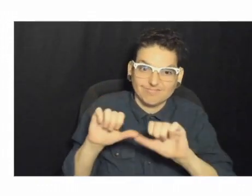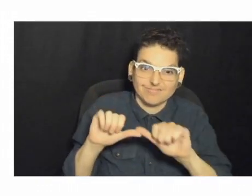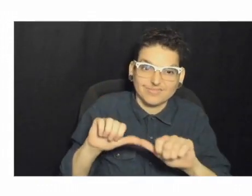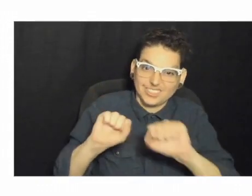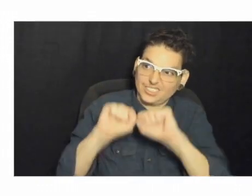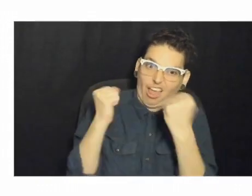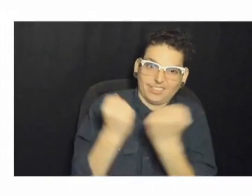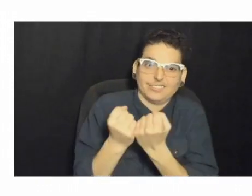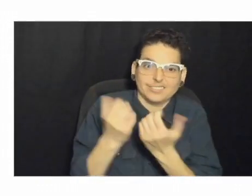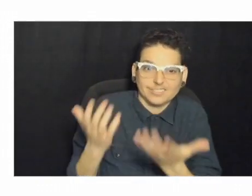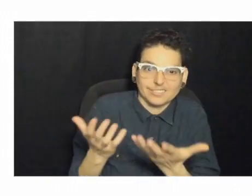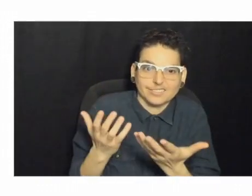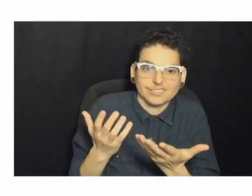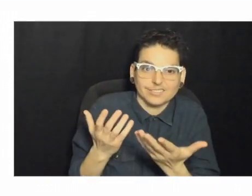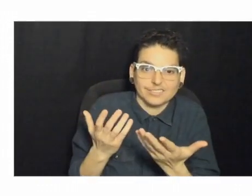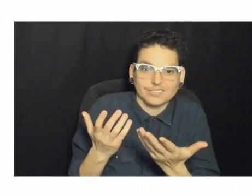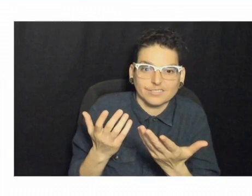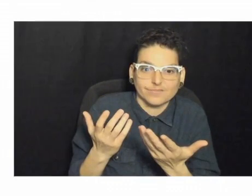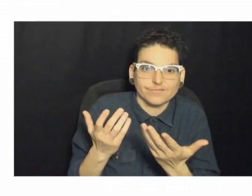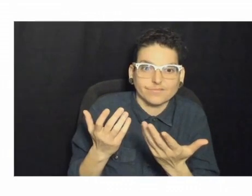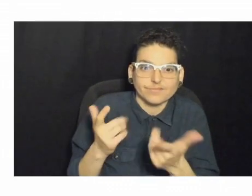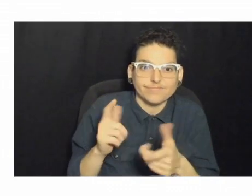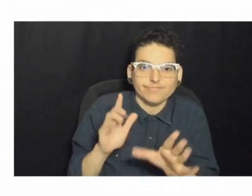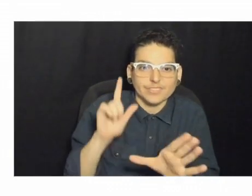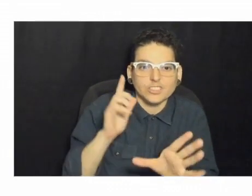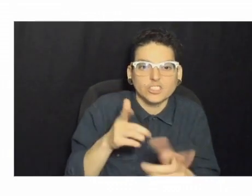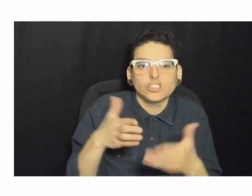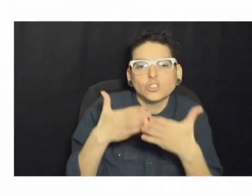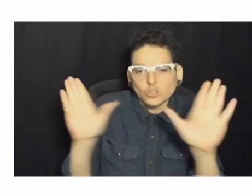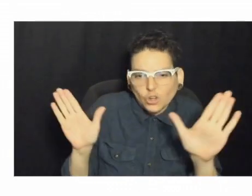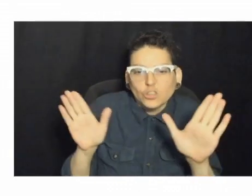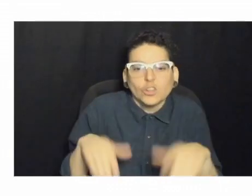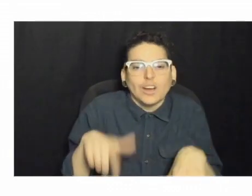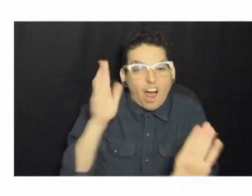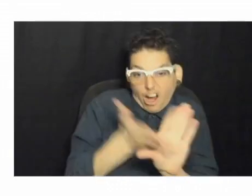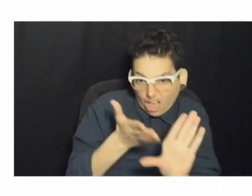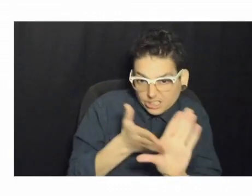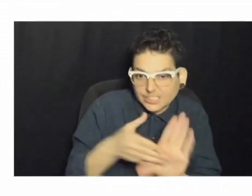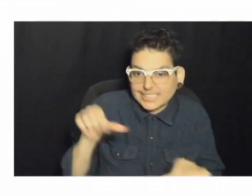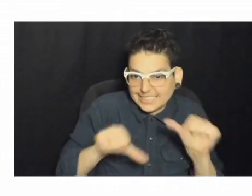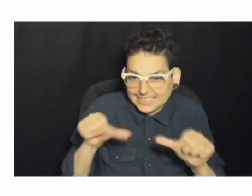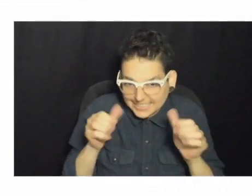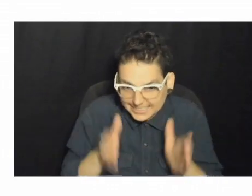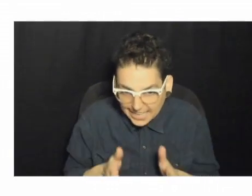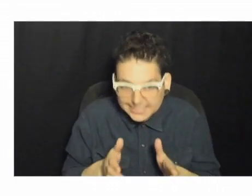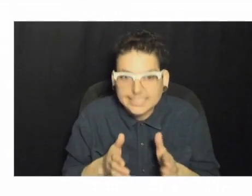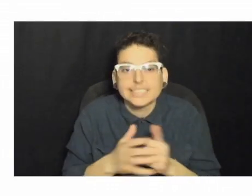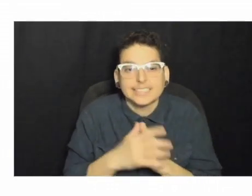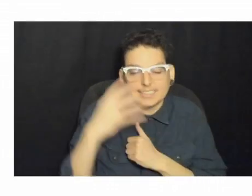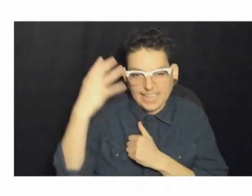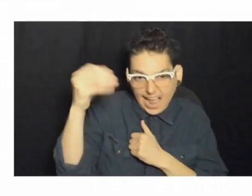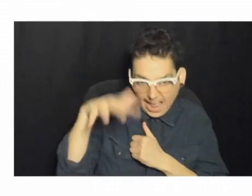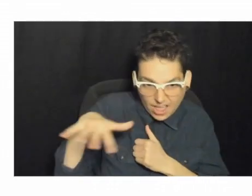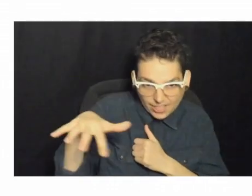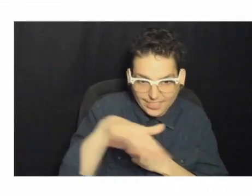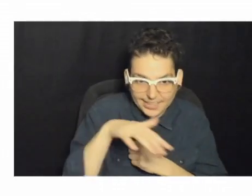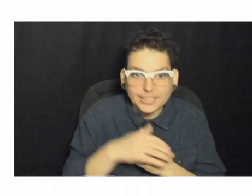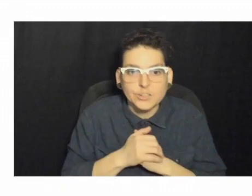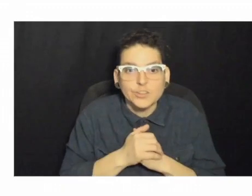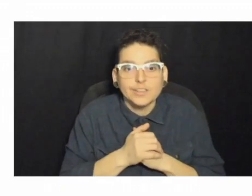psychological scientists out there to be part of filling our gaps in knowledge.